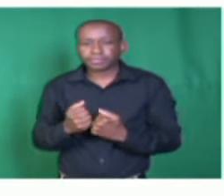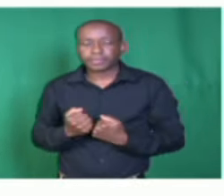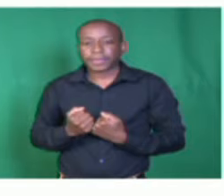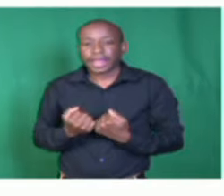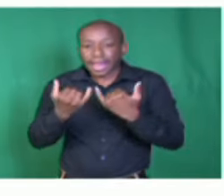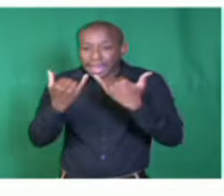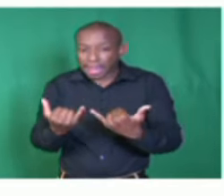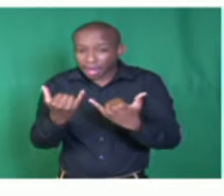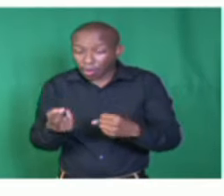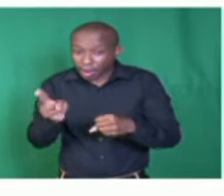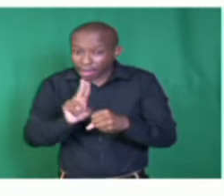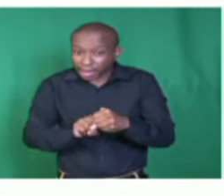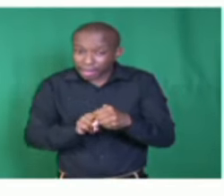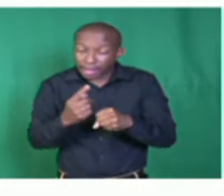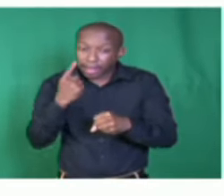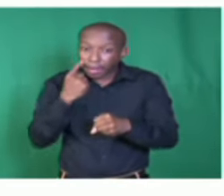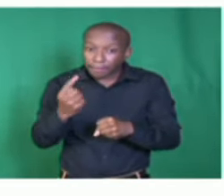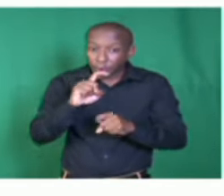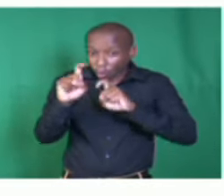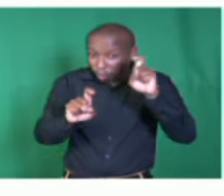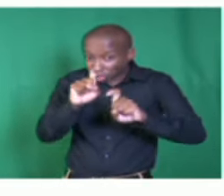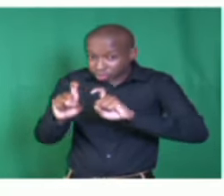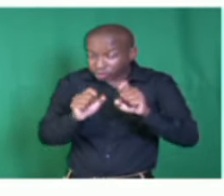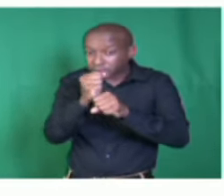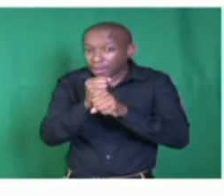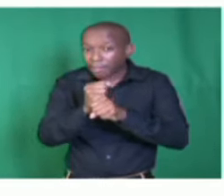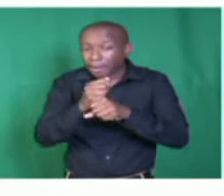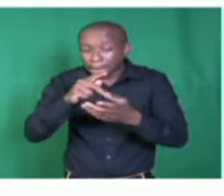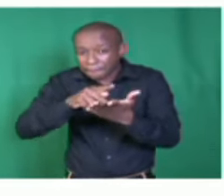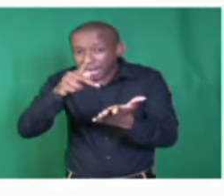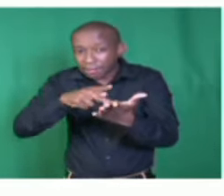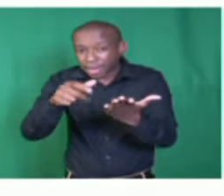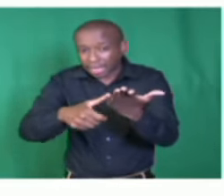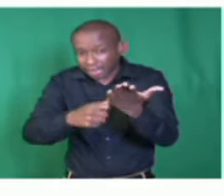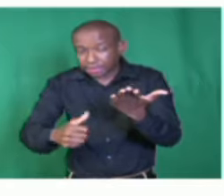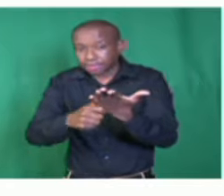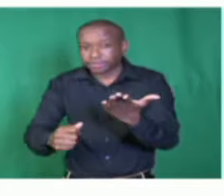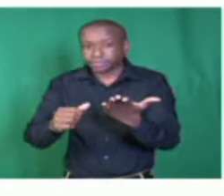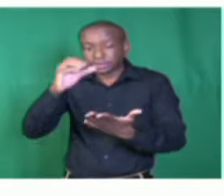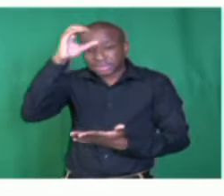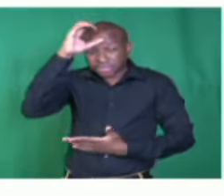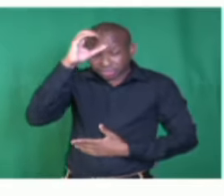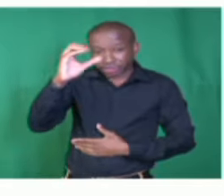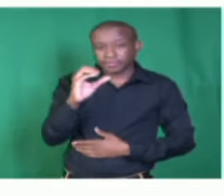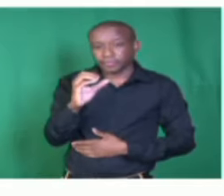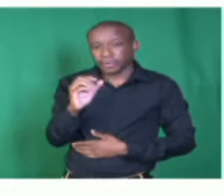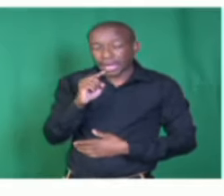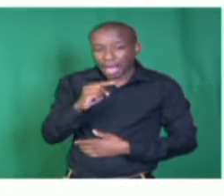also looked at the question about the paying of taxes, whereby the chief priests